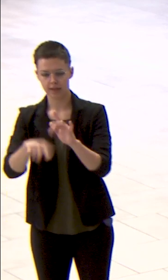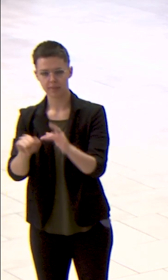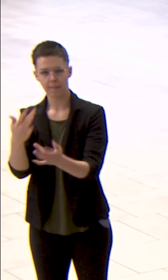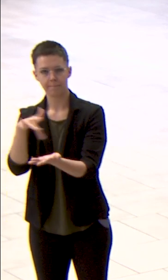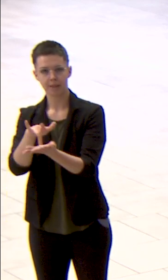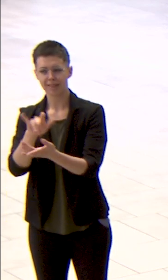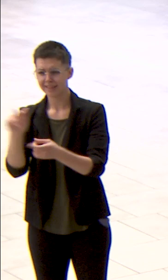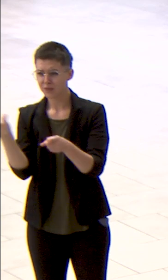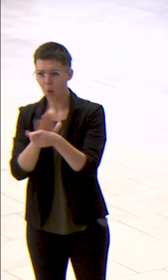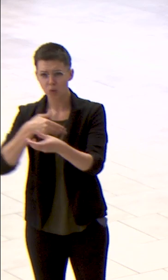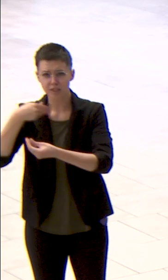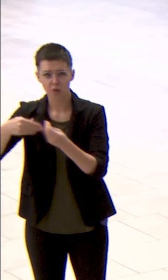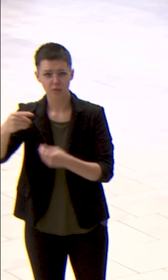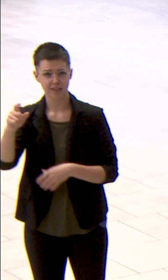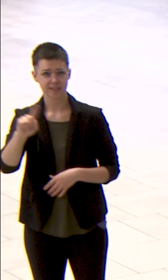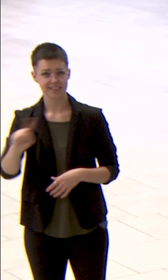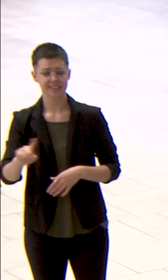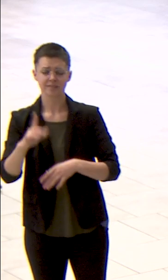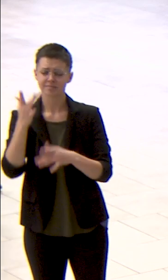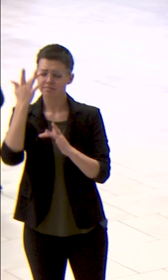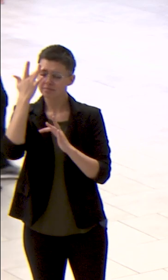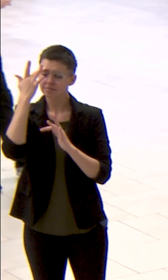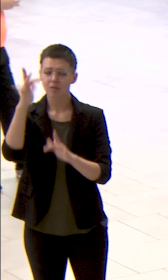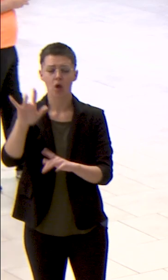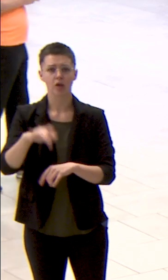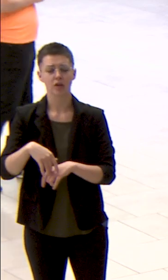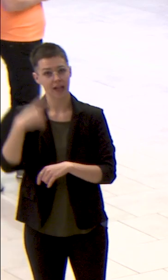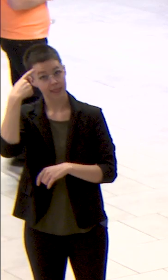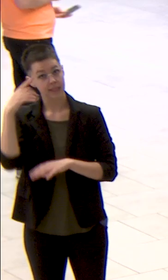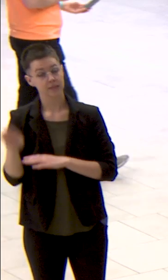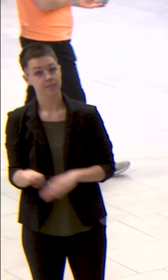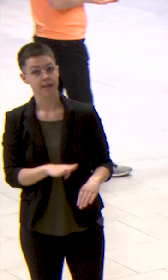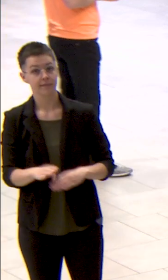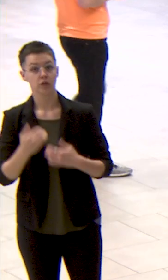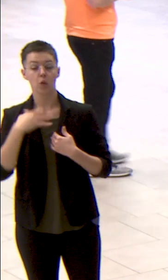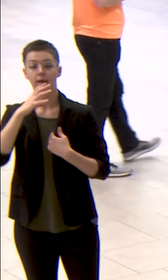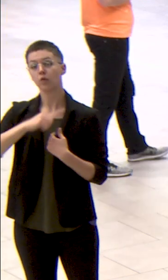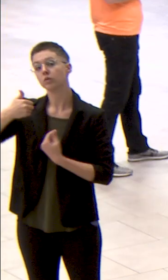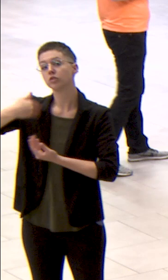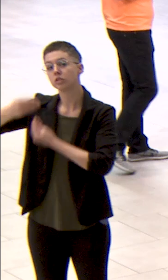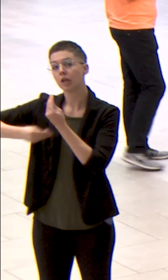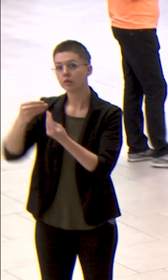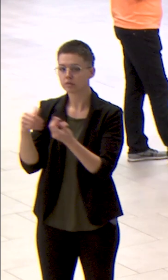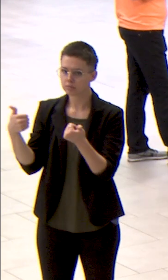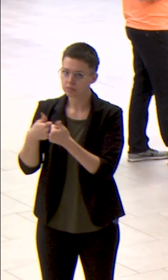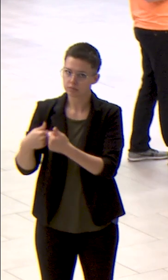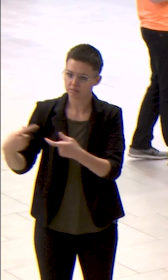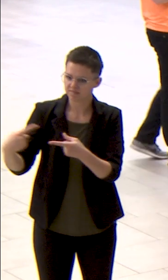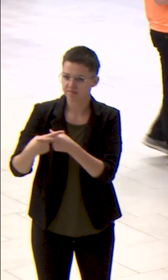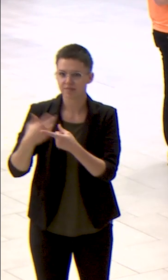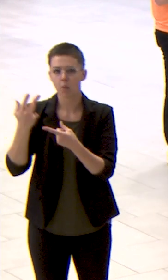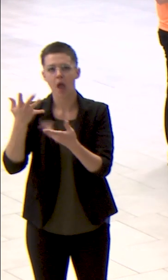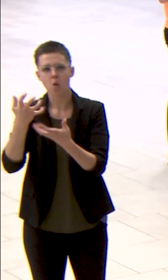bright. And I think it's going to take, it's behavioral. I think you have an older generation that is in conflict because they want things to be a